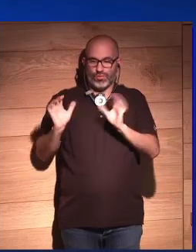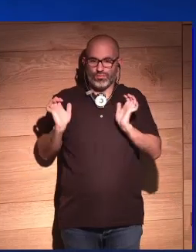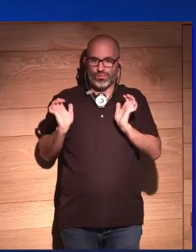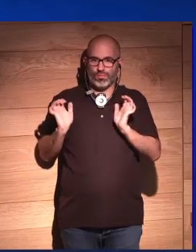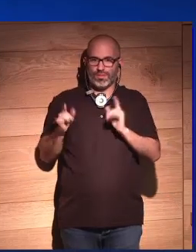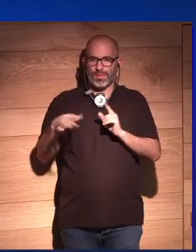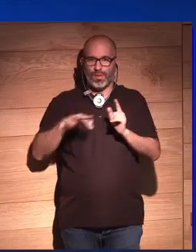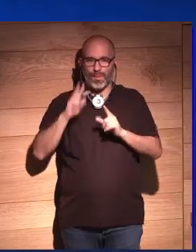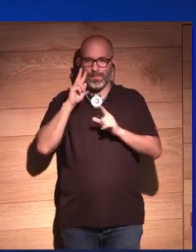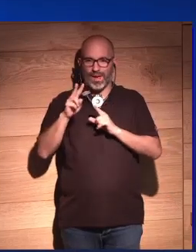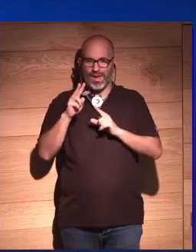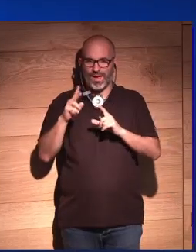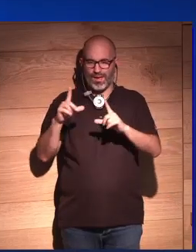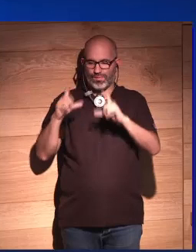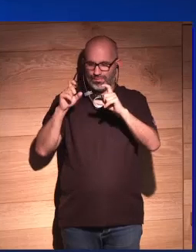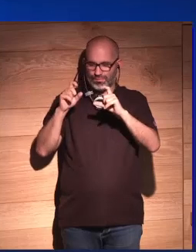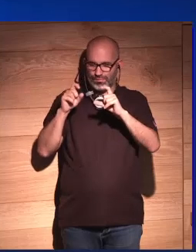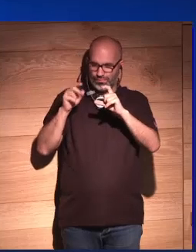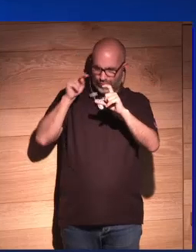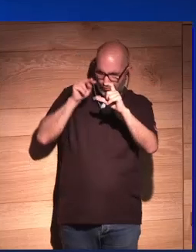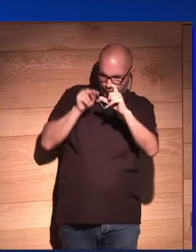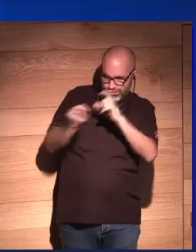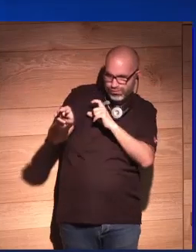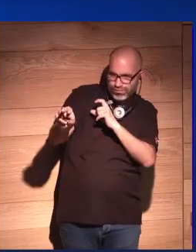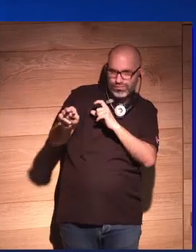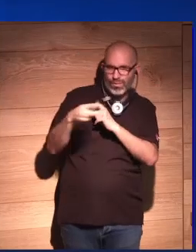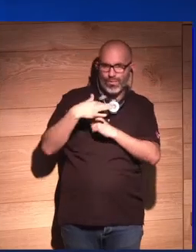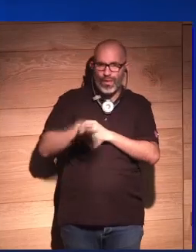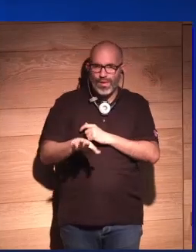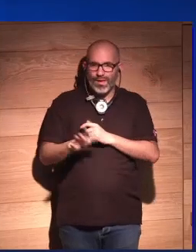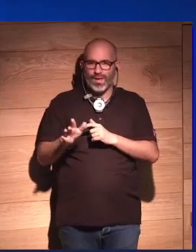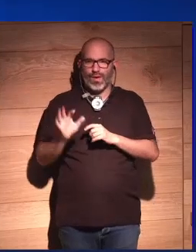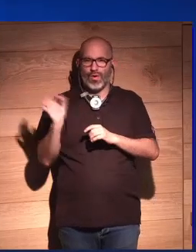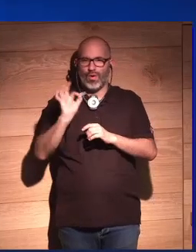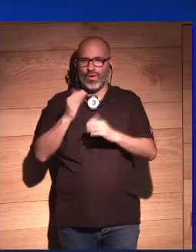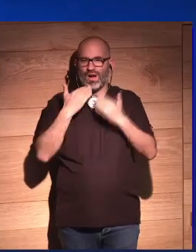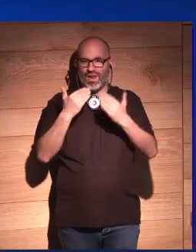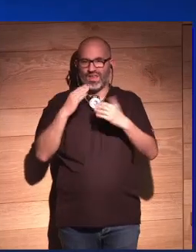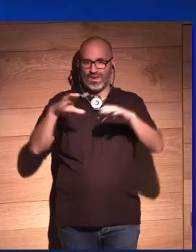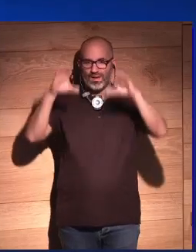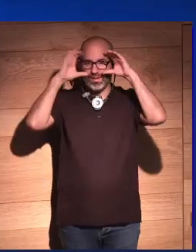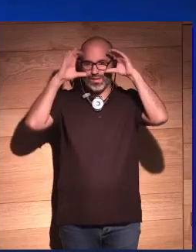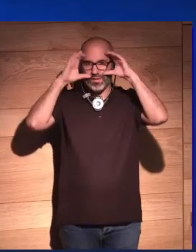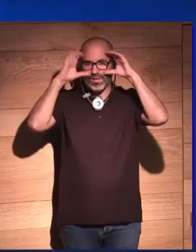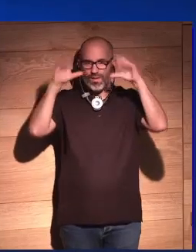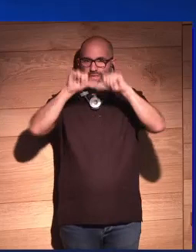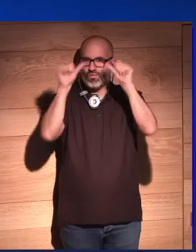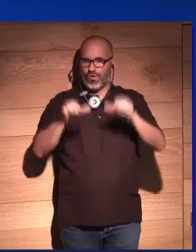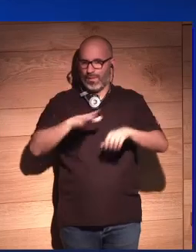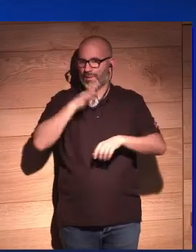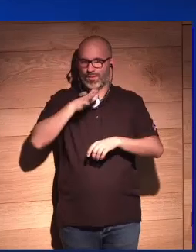improve in like really remarkable ways. You know, the question of how there are, I